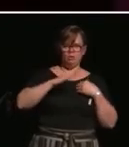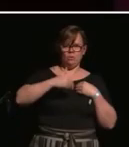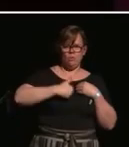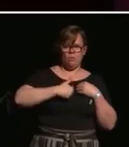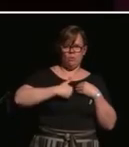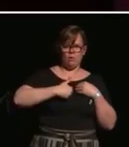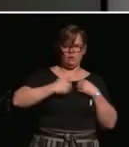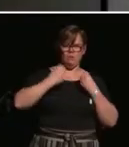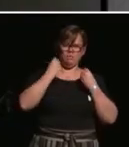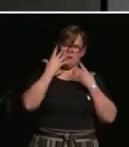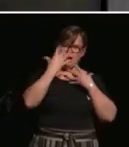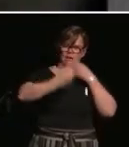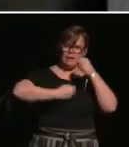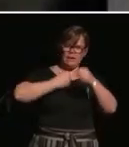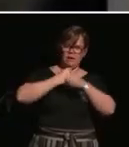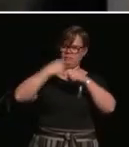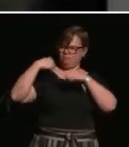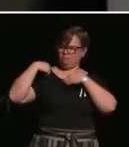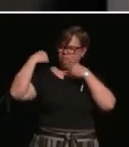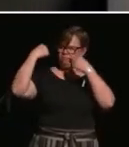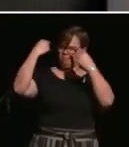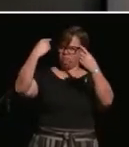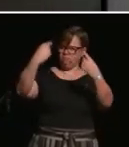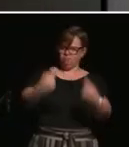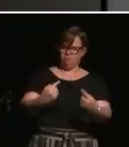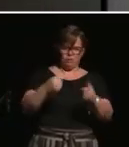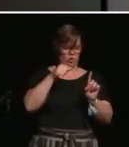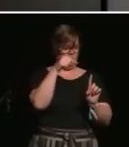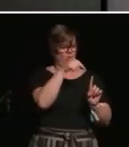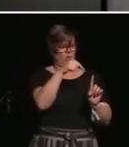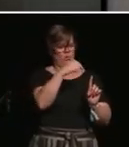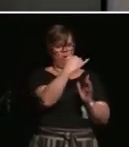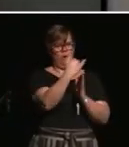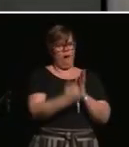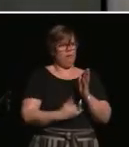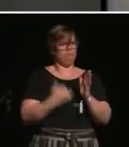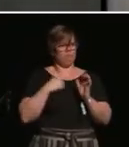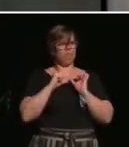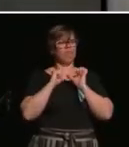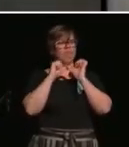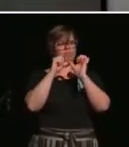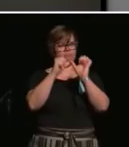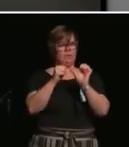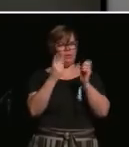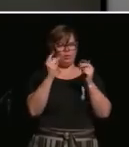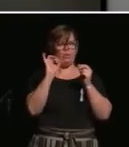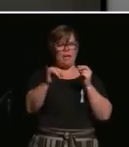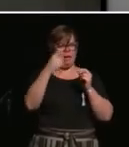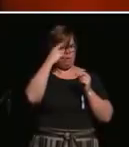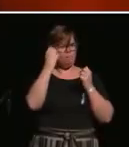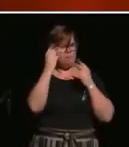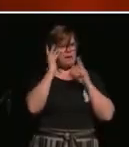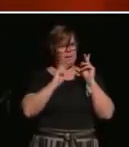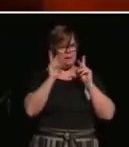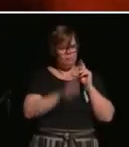For decades now, Janis Ian's art has done exactly that for countless fans around the world.